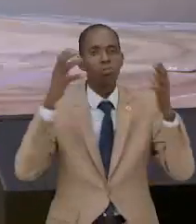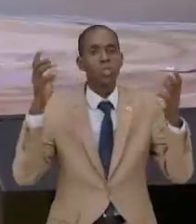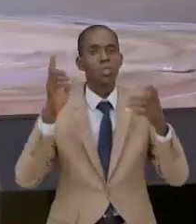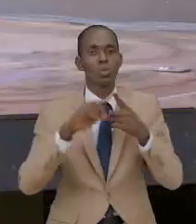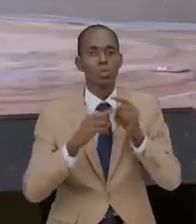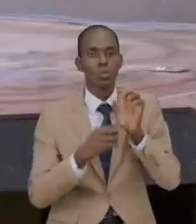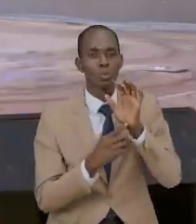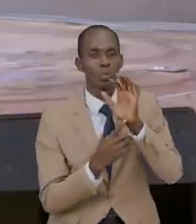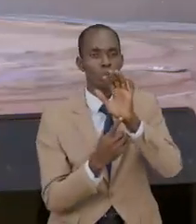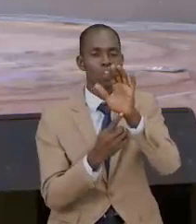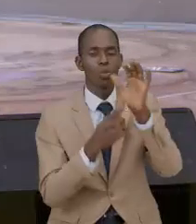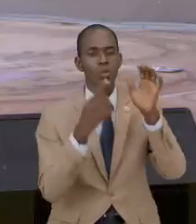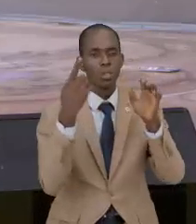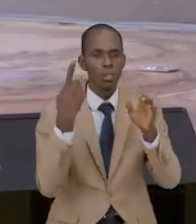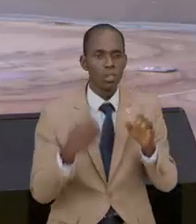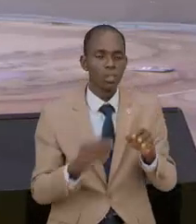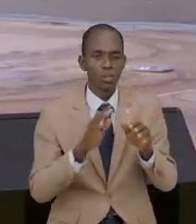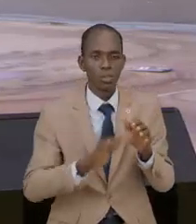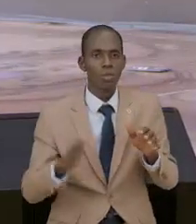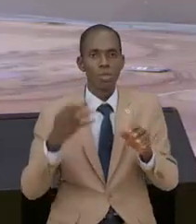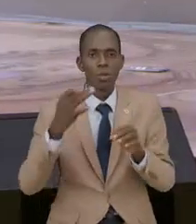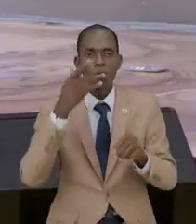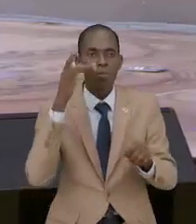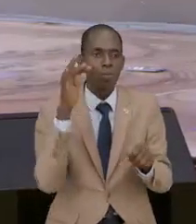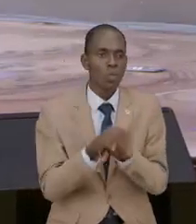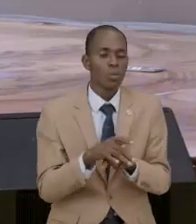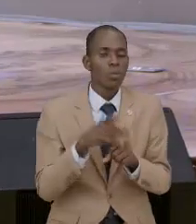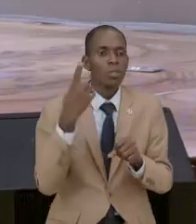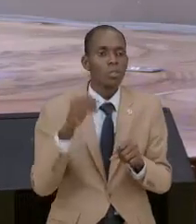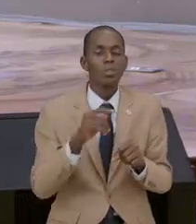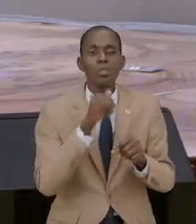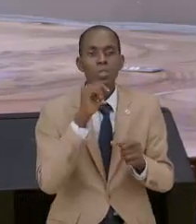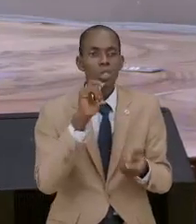heirs of promise the immutability,